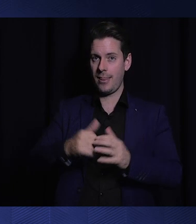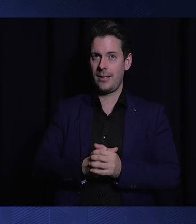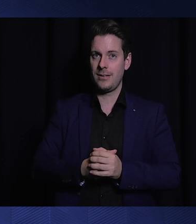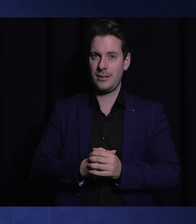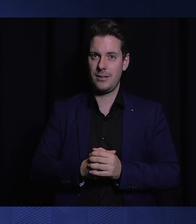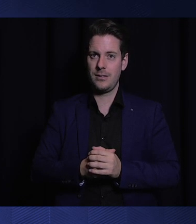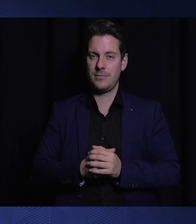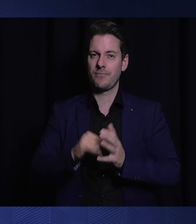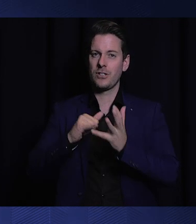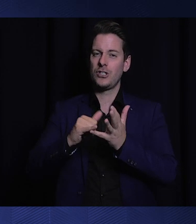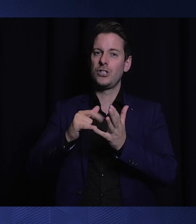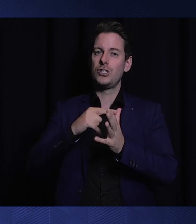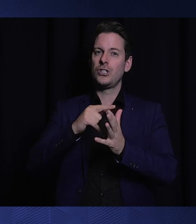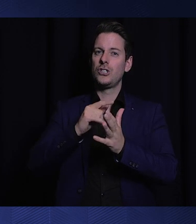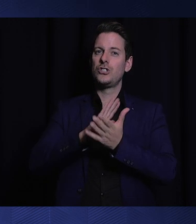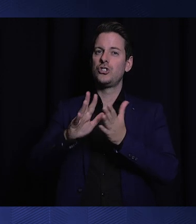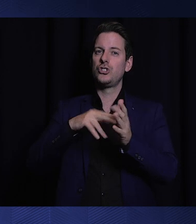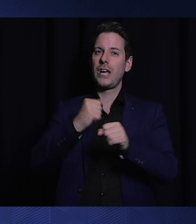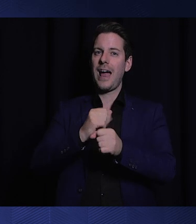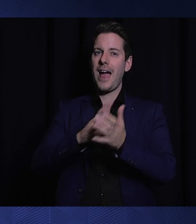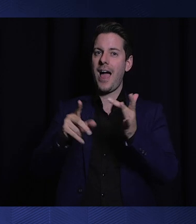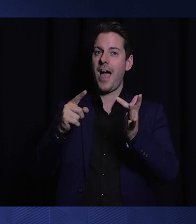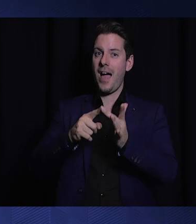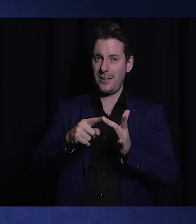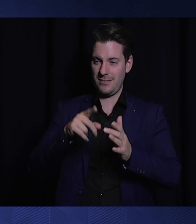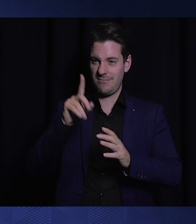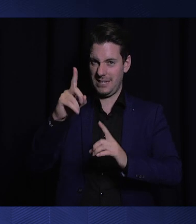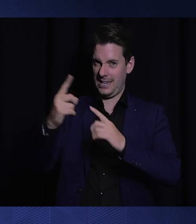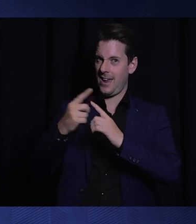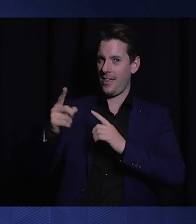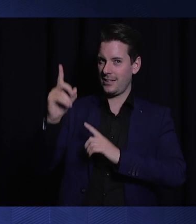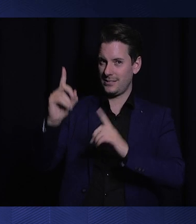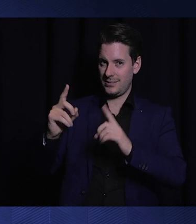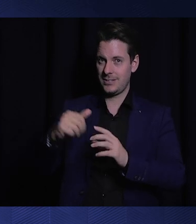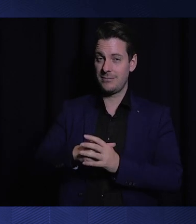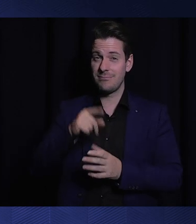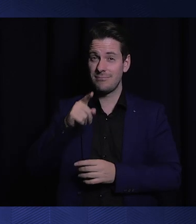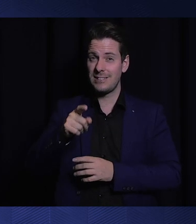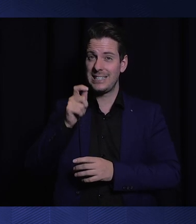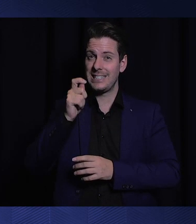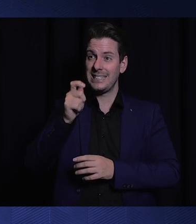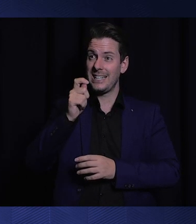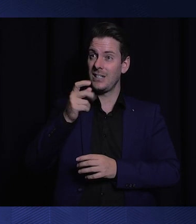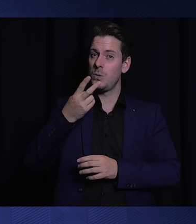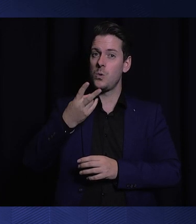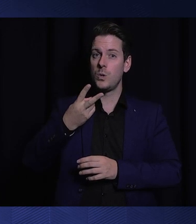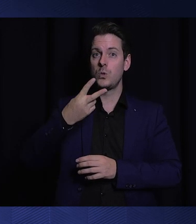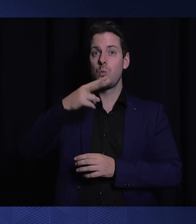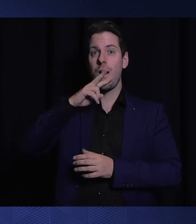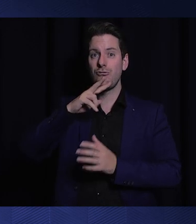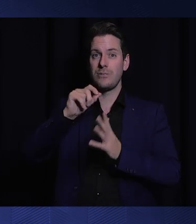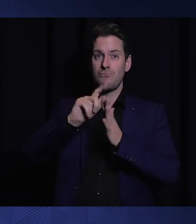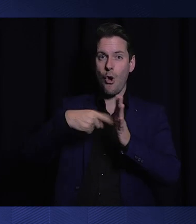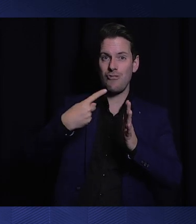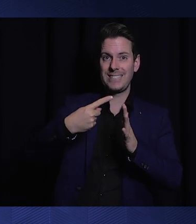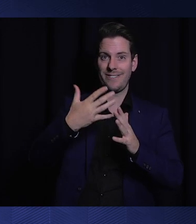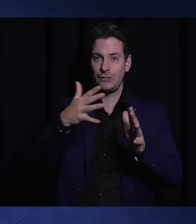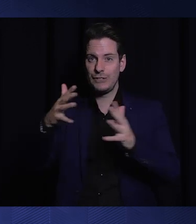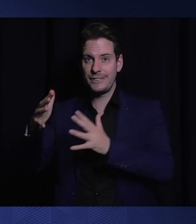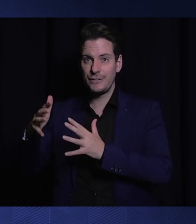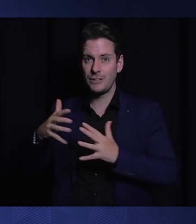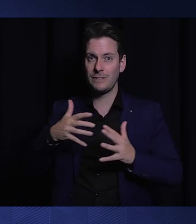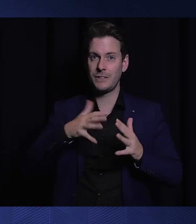in Shanghai. So far, Lingang has finished nearly 200 projects. In